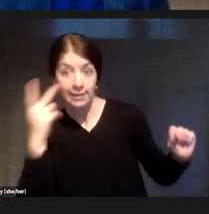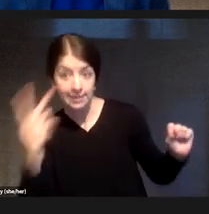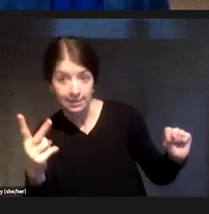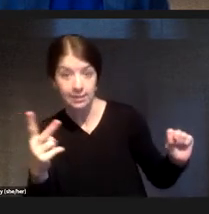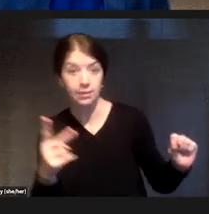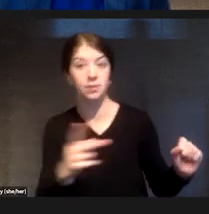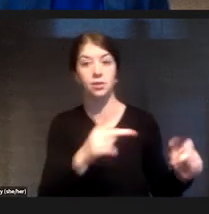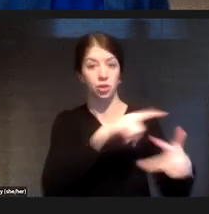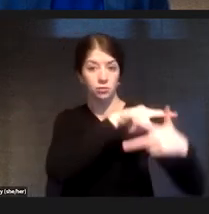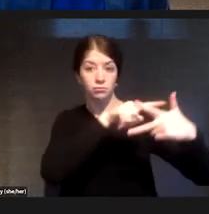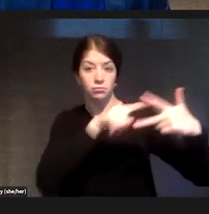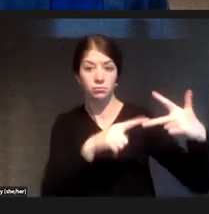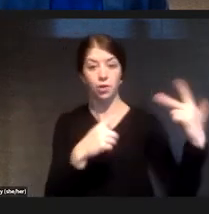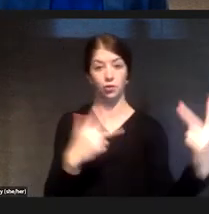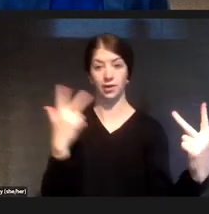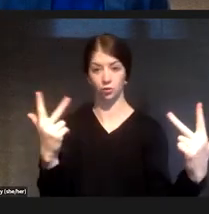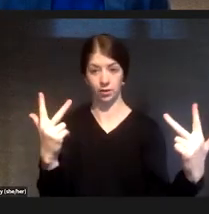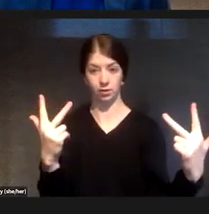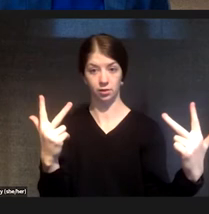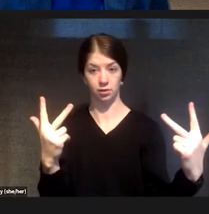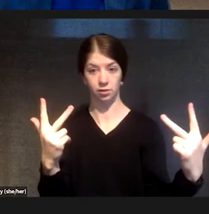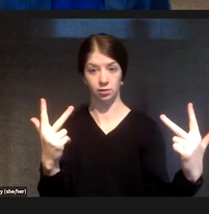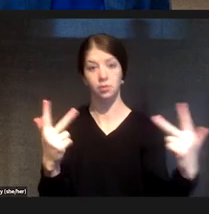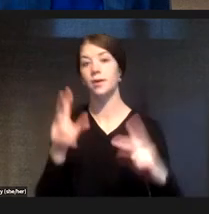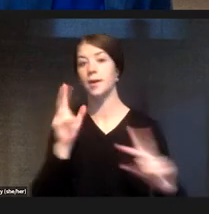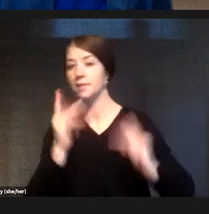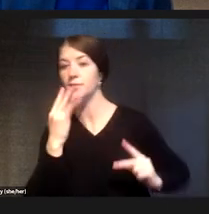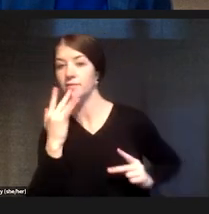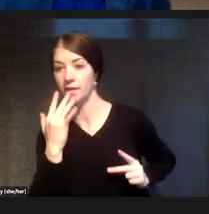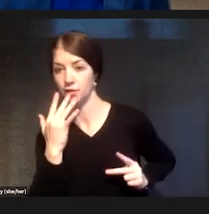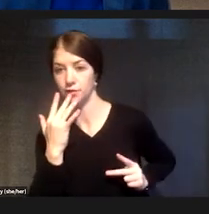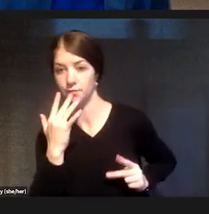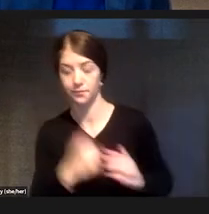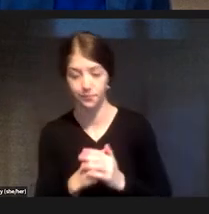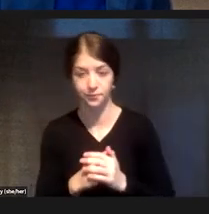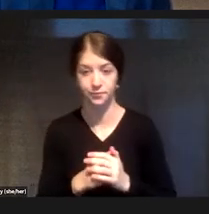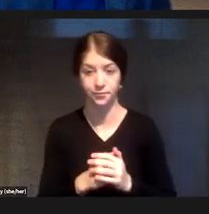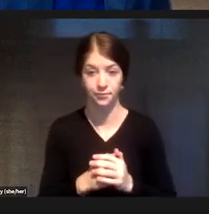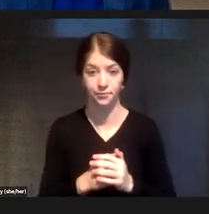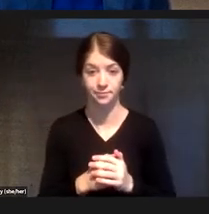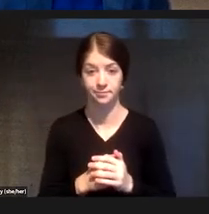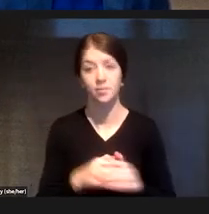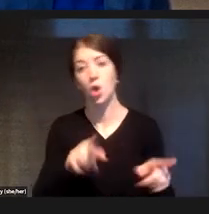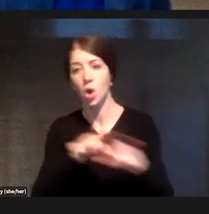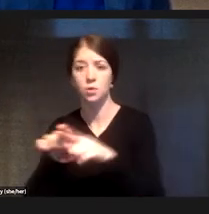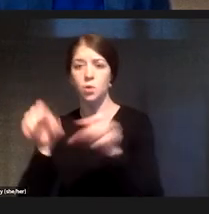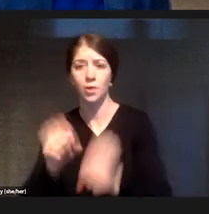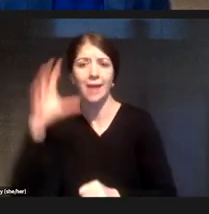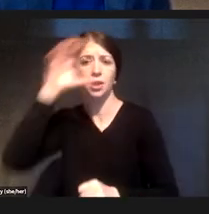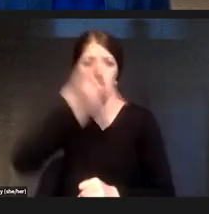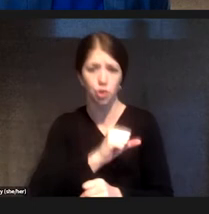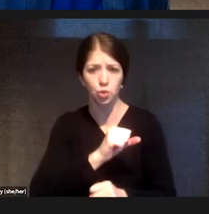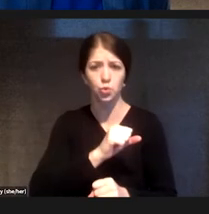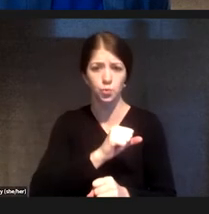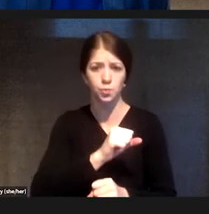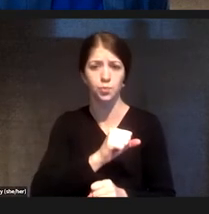few slides could have been considered people of color. There's something else that some people make an assumption about in those first few slides, and it is